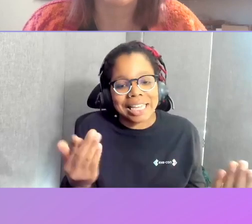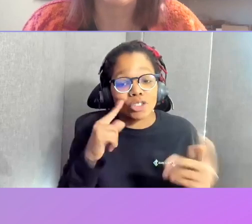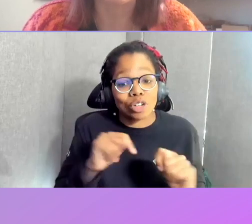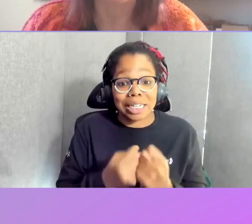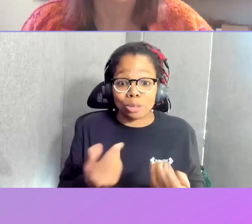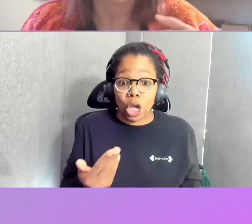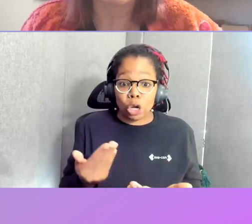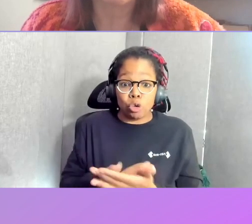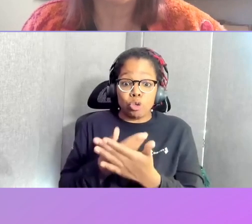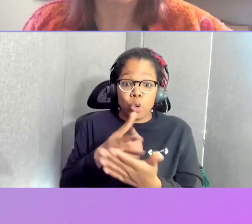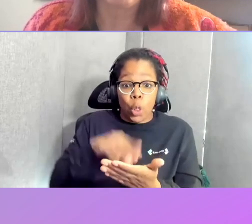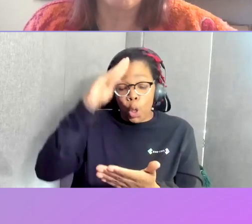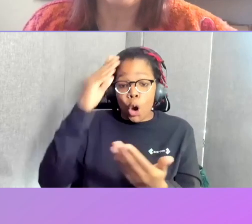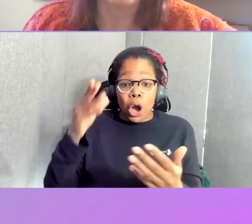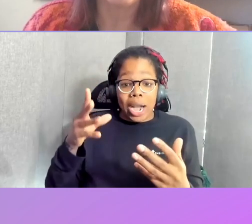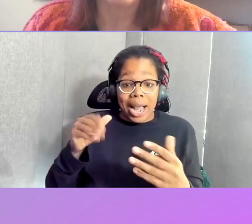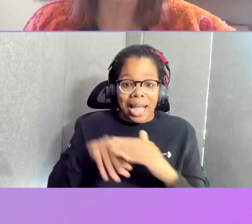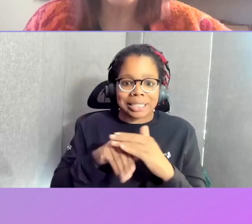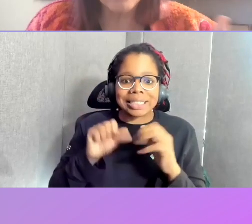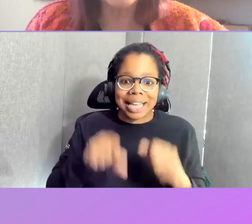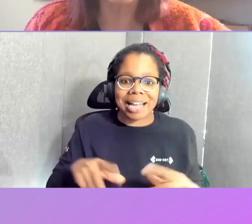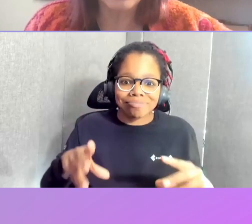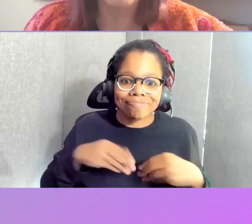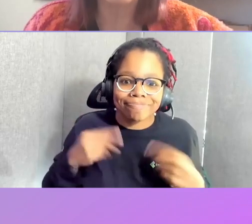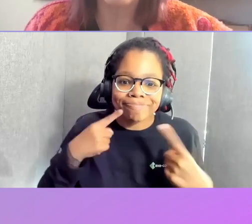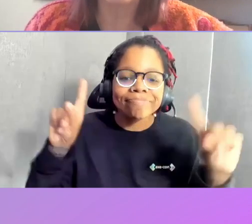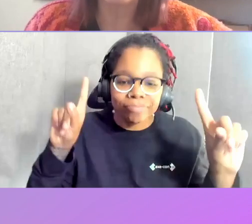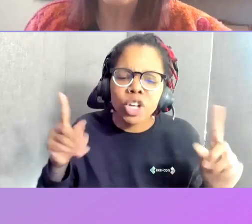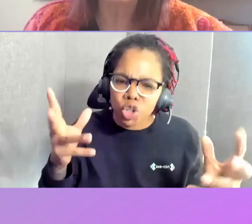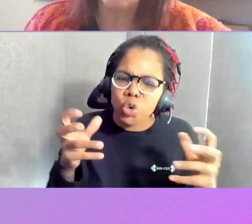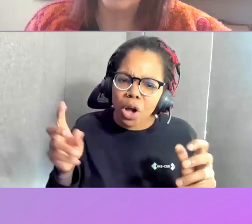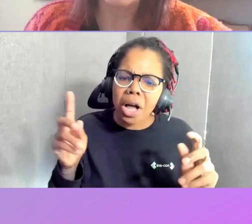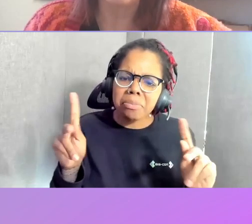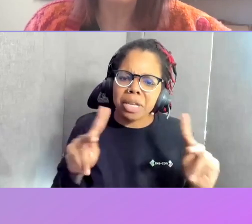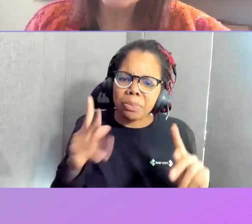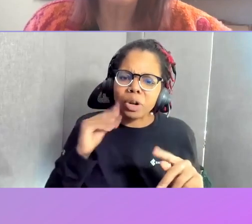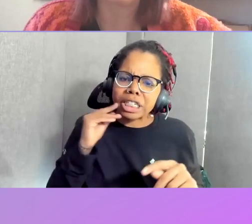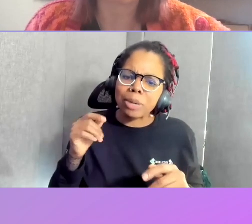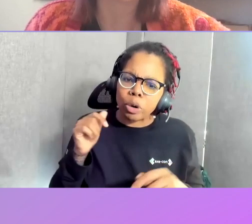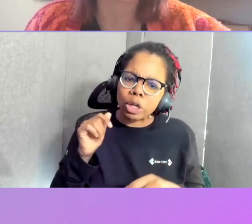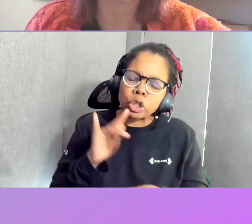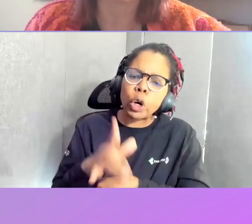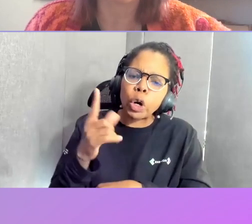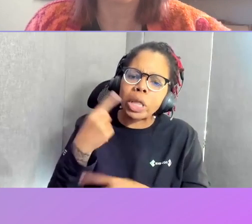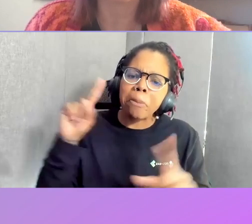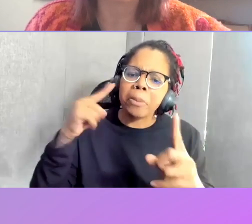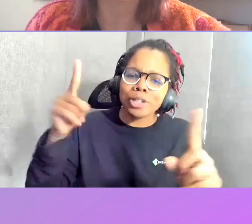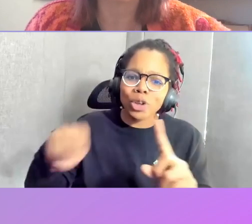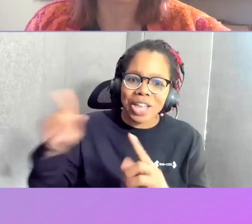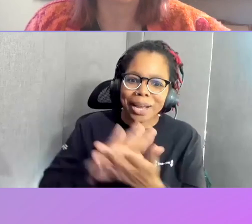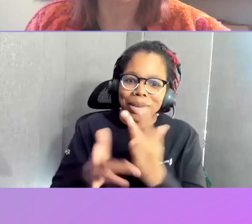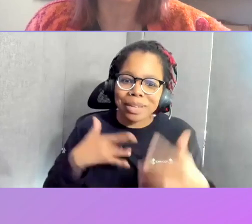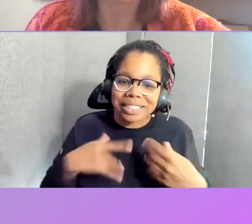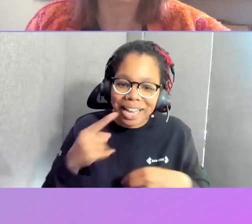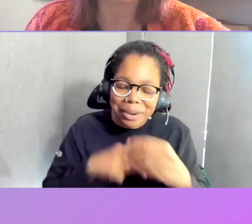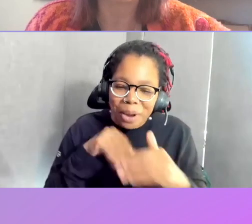to embrace and be able to accomplish. And so you want them to have some of those early wins so they too can get excited about